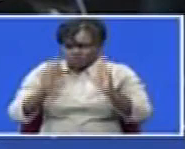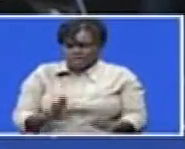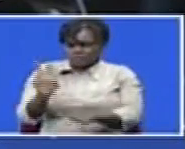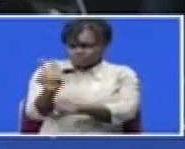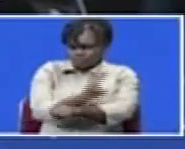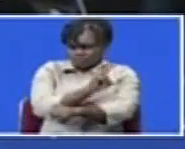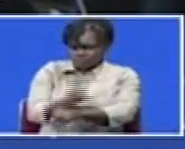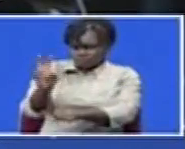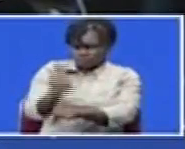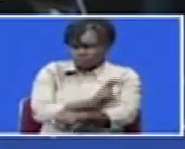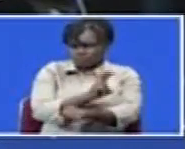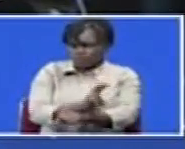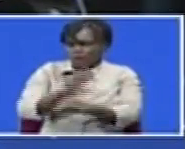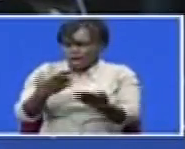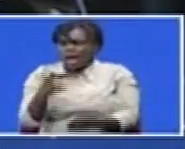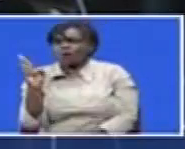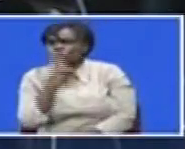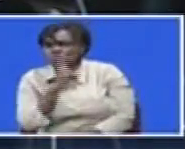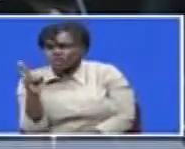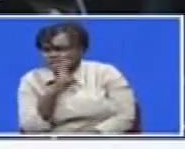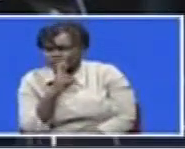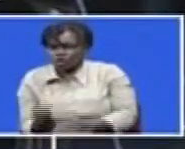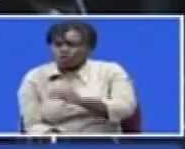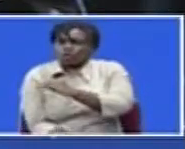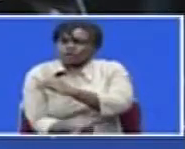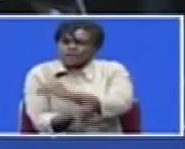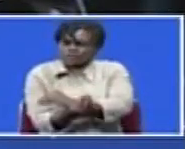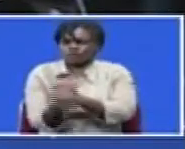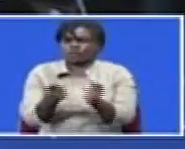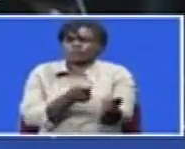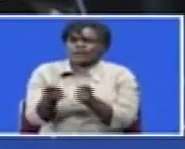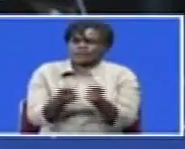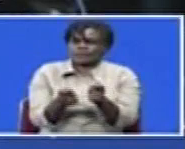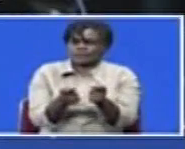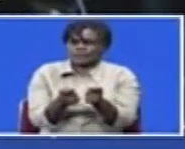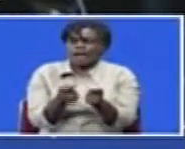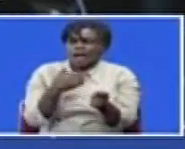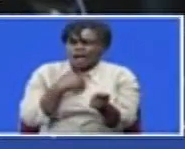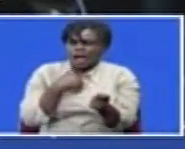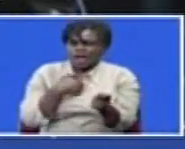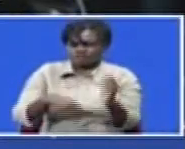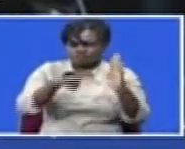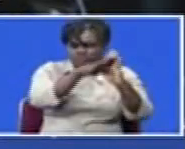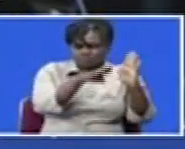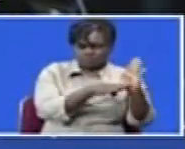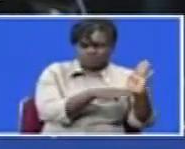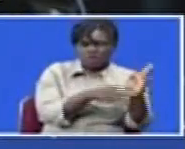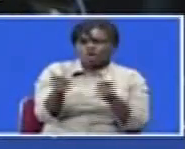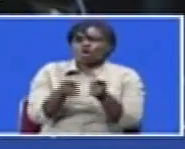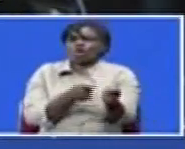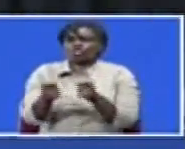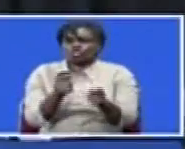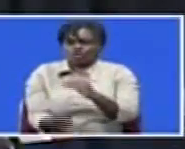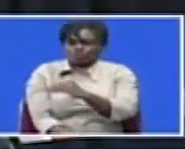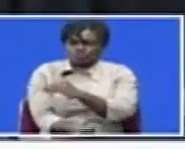the extent of exposure to risks of corruption and mismanagement and put in place measures that would mitigate against